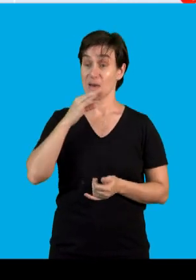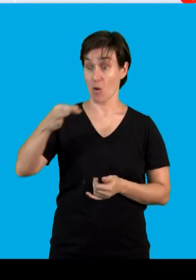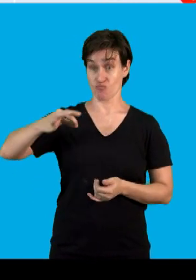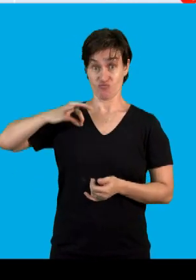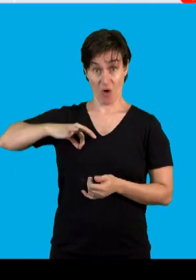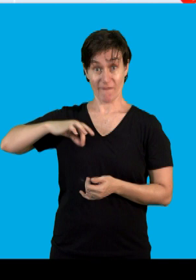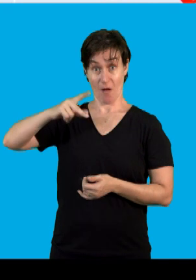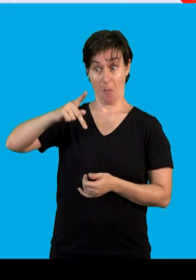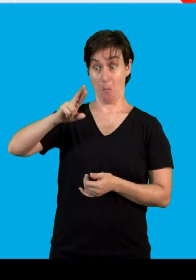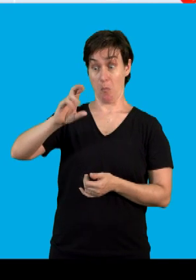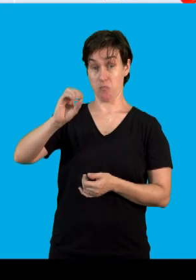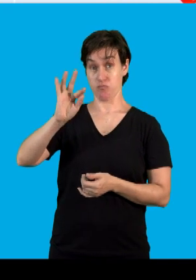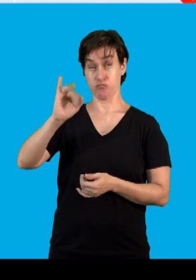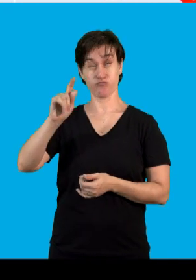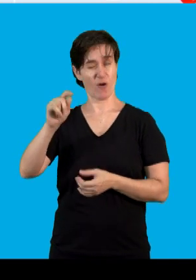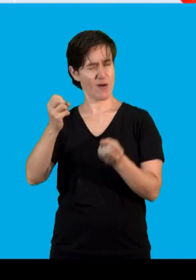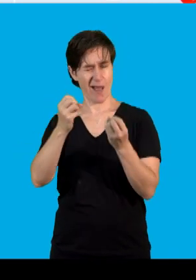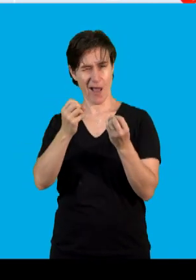profit